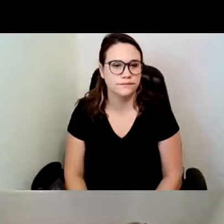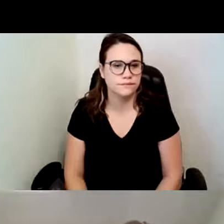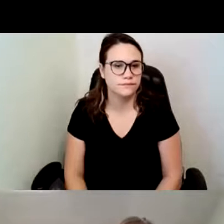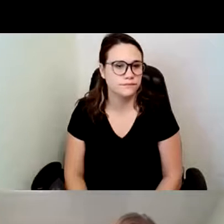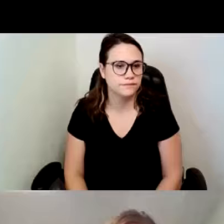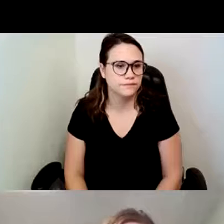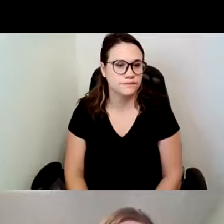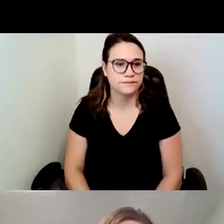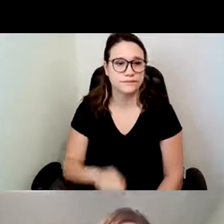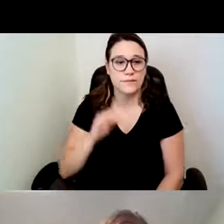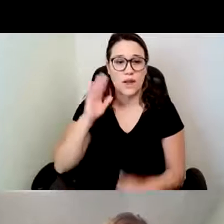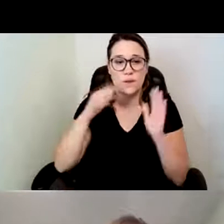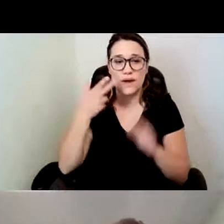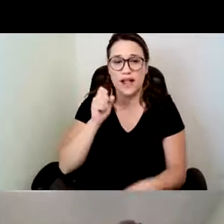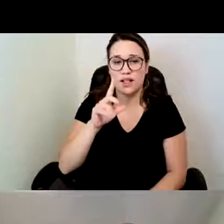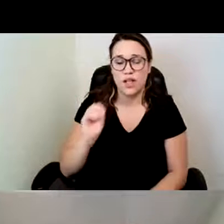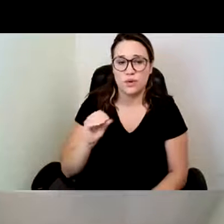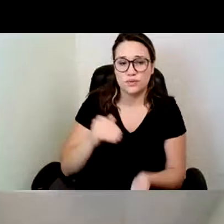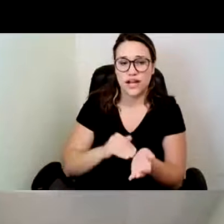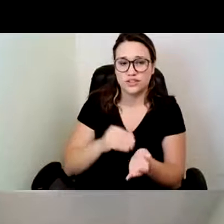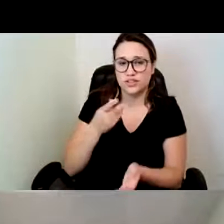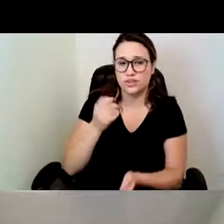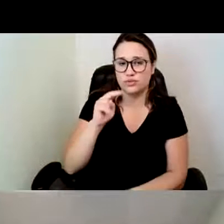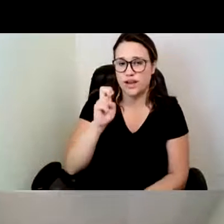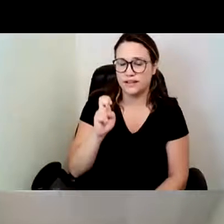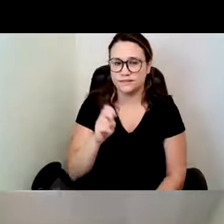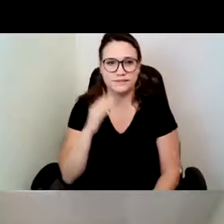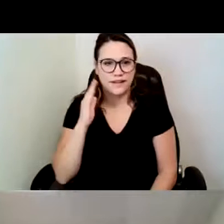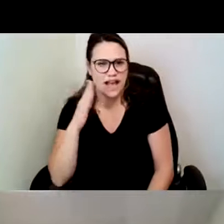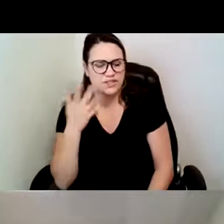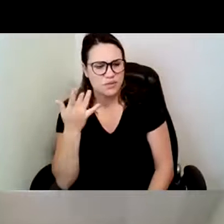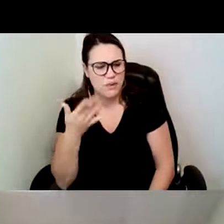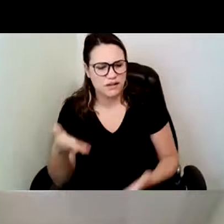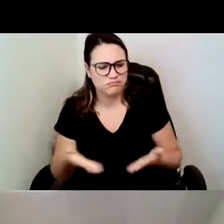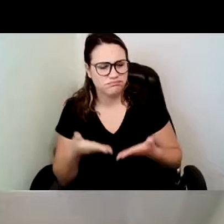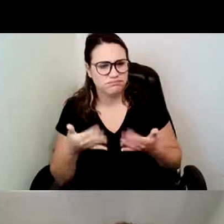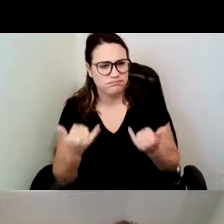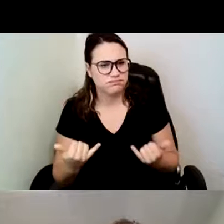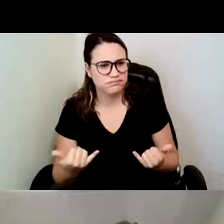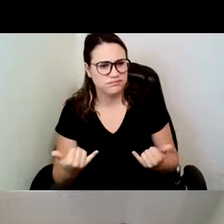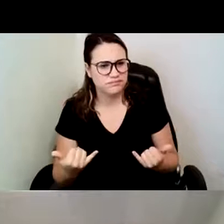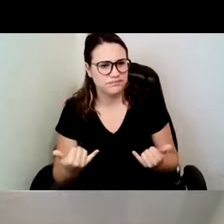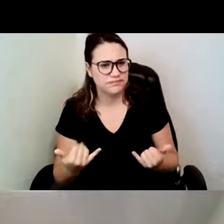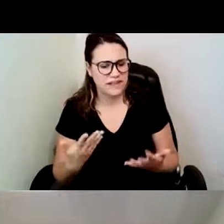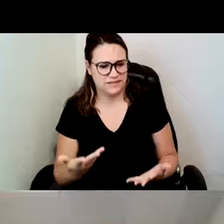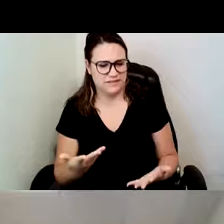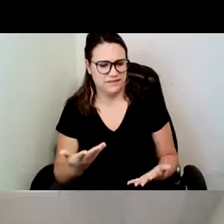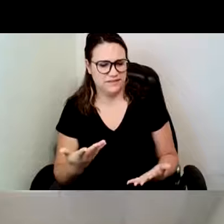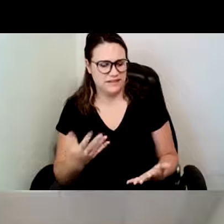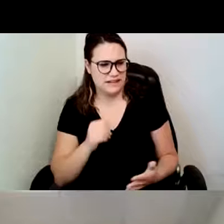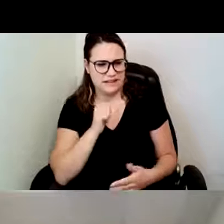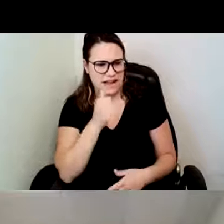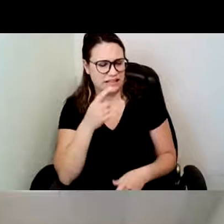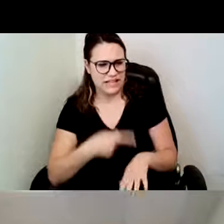Oh, hello, Dr. Crane. Hi. So, what brings you in today, Mrs. Alton? It's too early for your follow-up